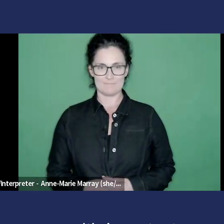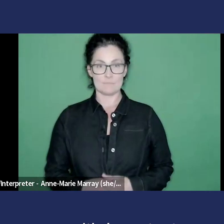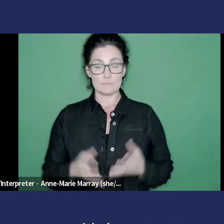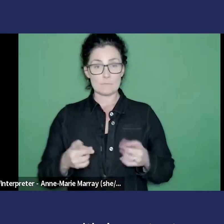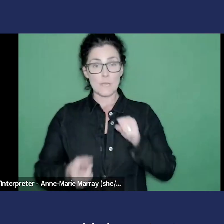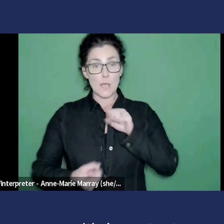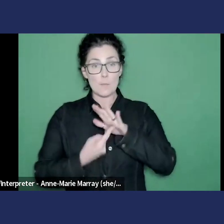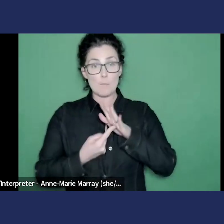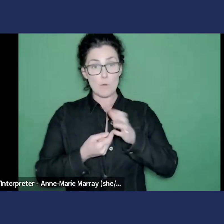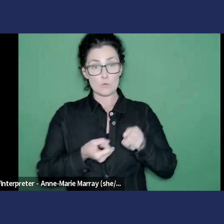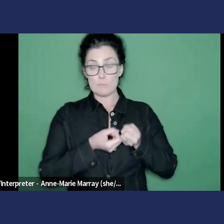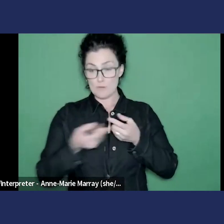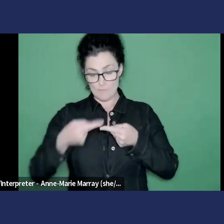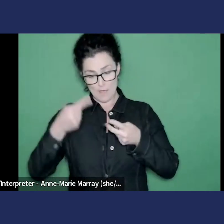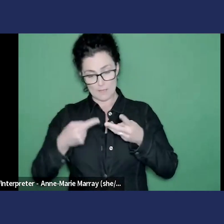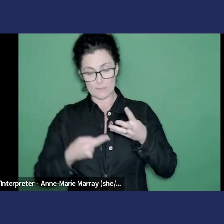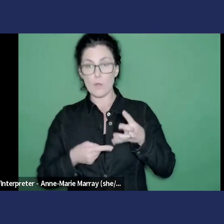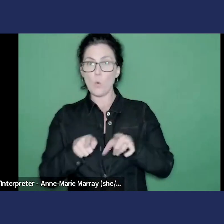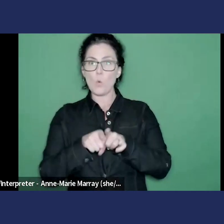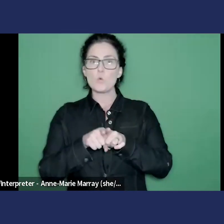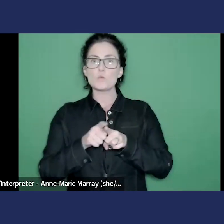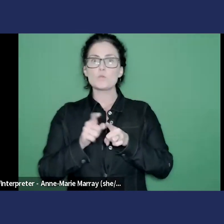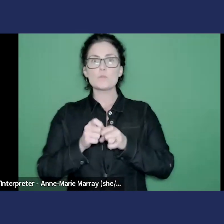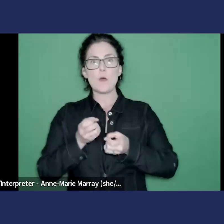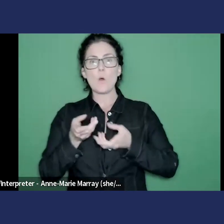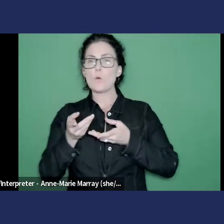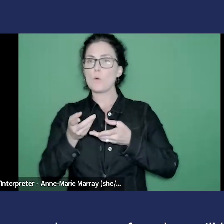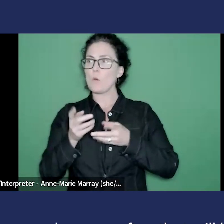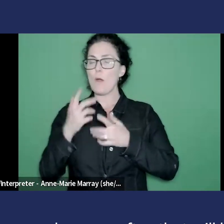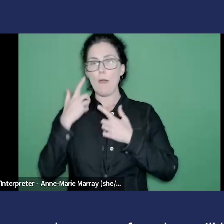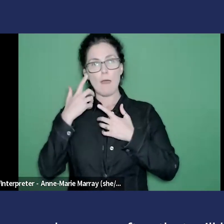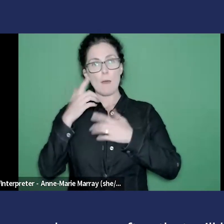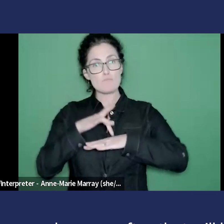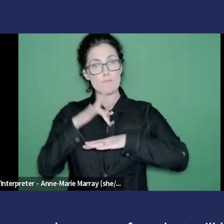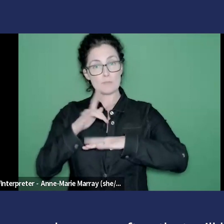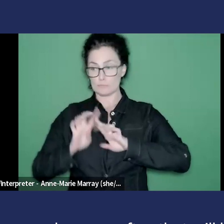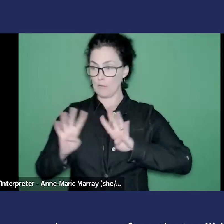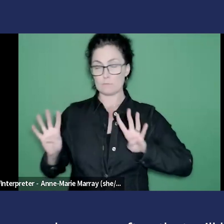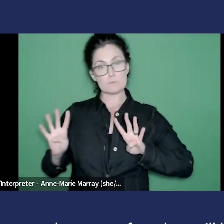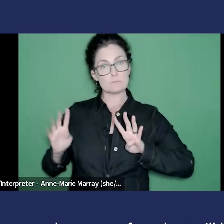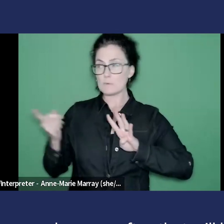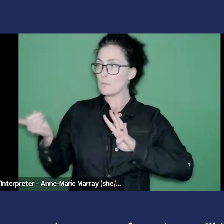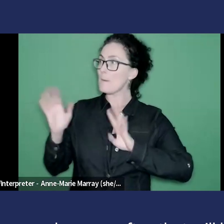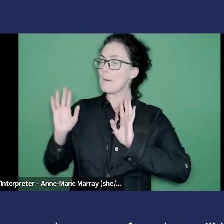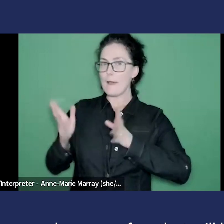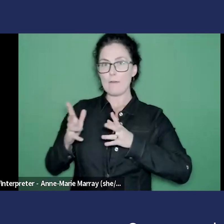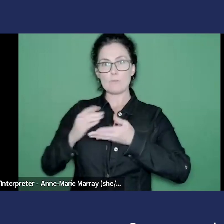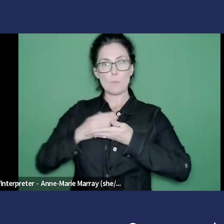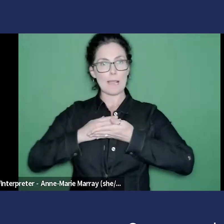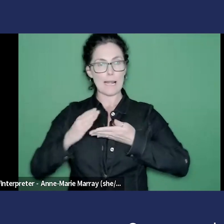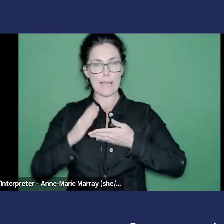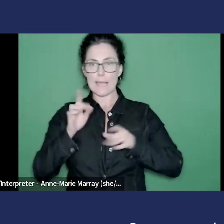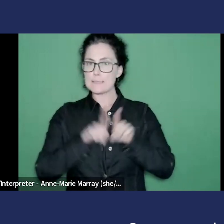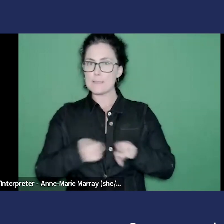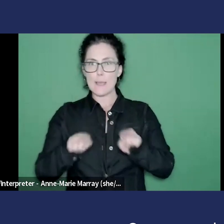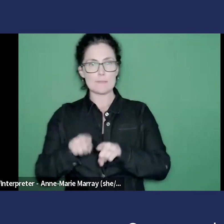incredibly consistent message between healthcare professionals, because often that will be where somebody finds it very, very difficult. One person